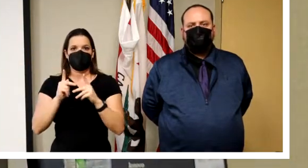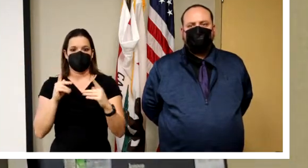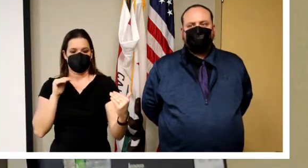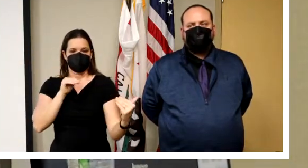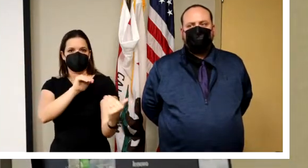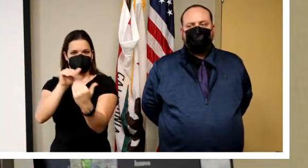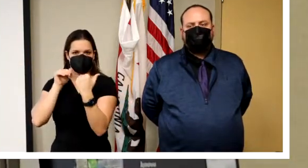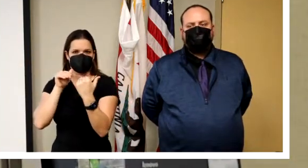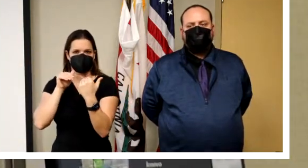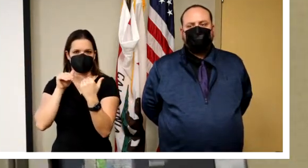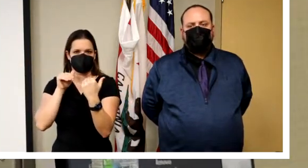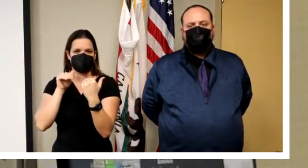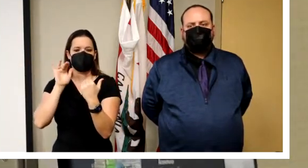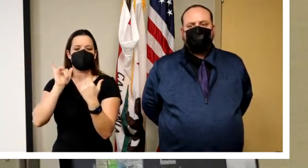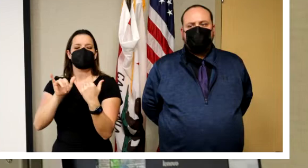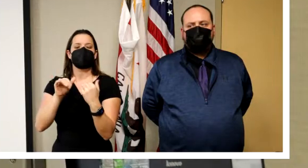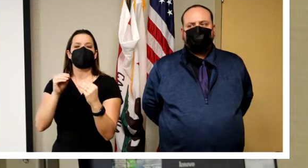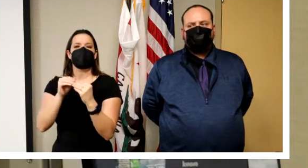more later.